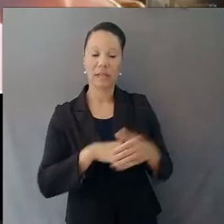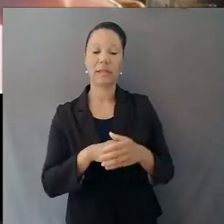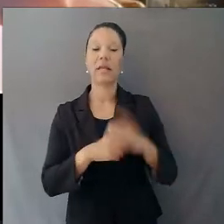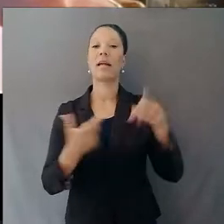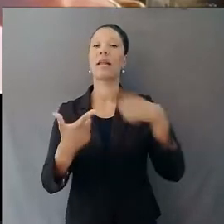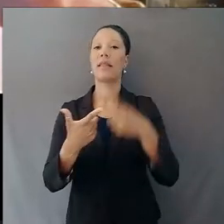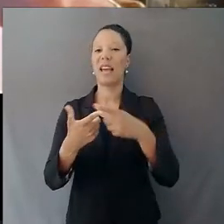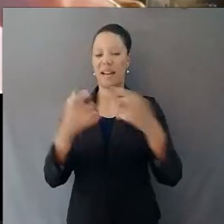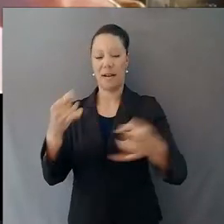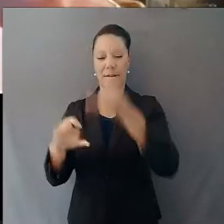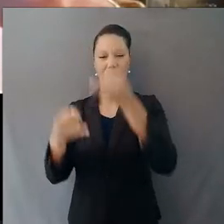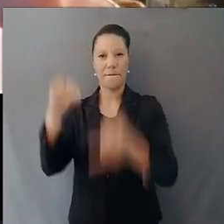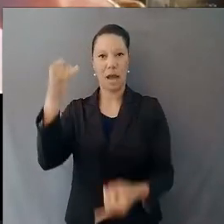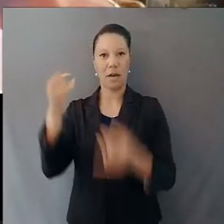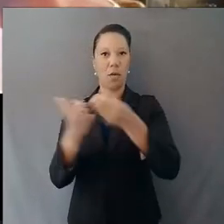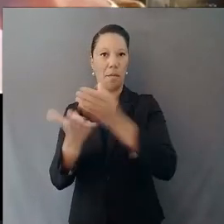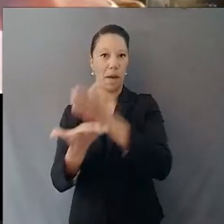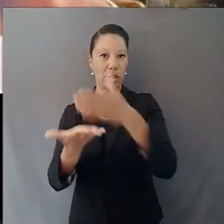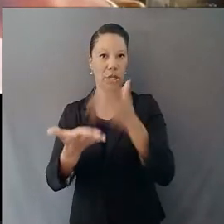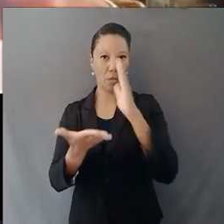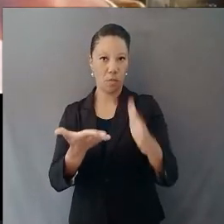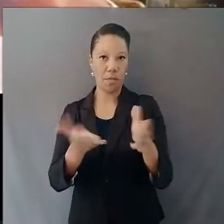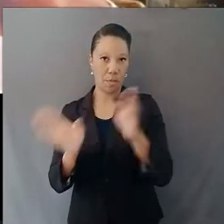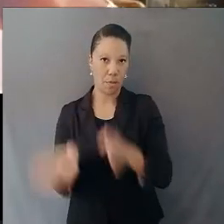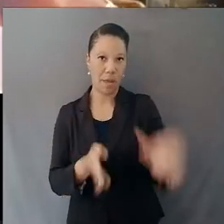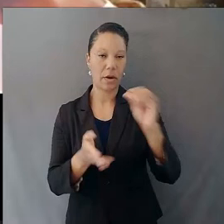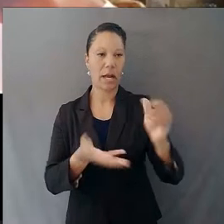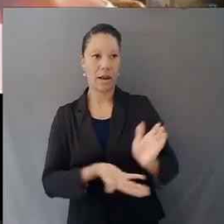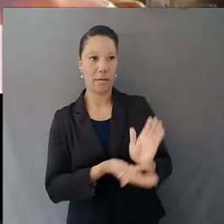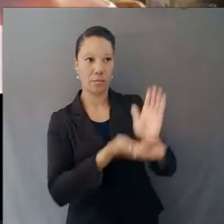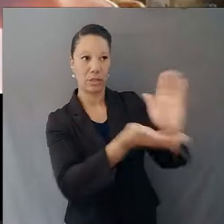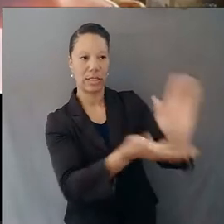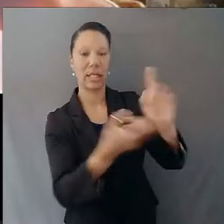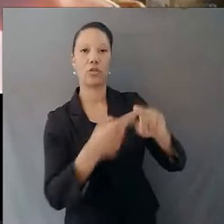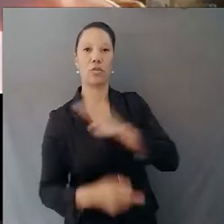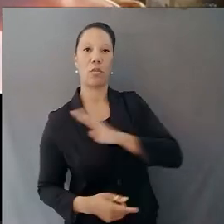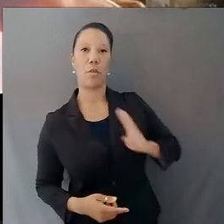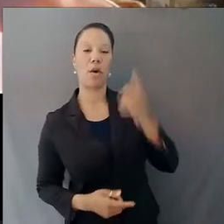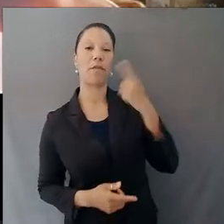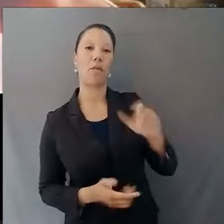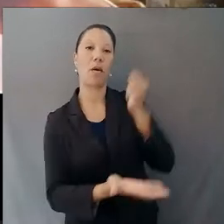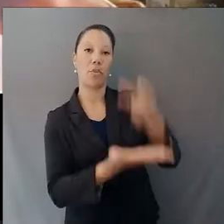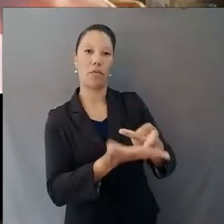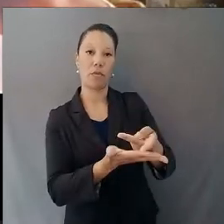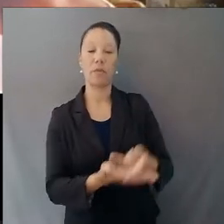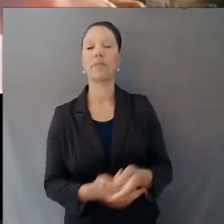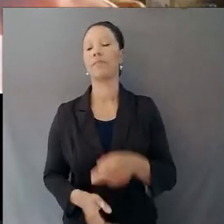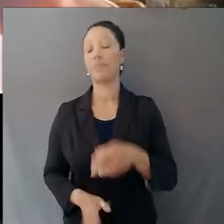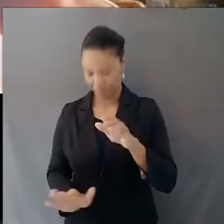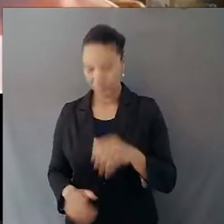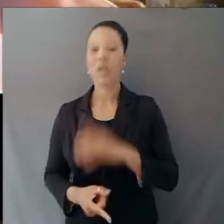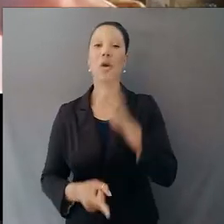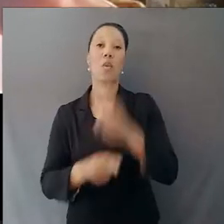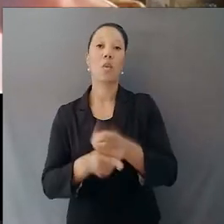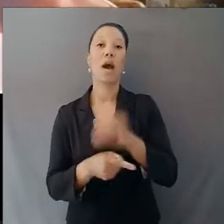a final budget will be prepared and presented to the board for approval. Okay, so let's take a moment to recap some of the